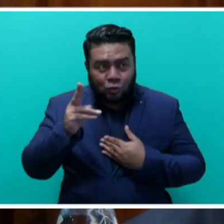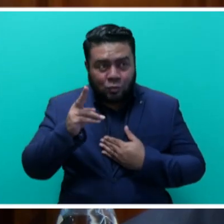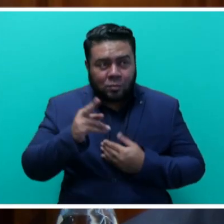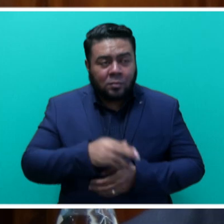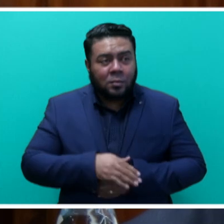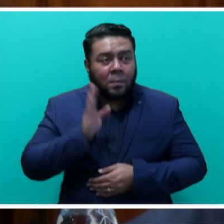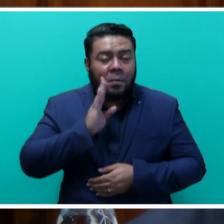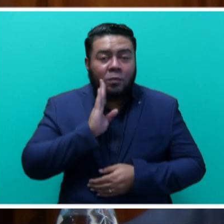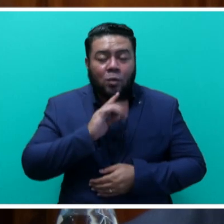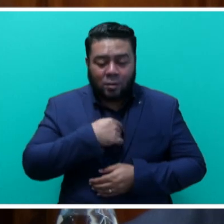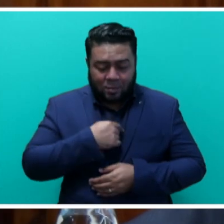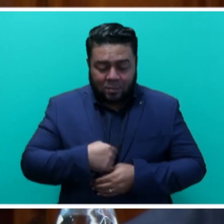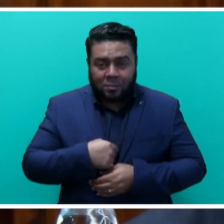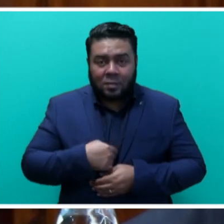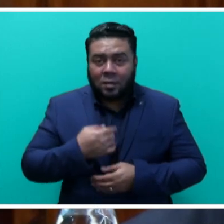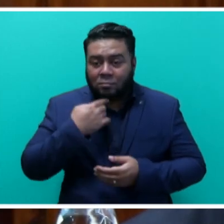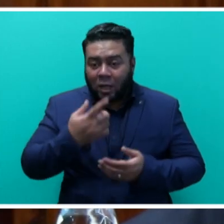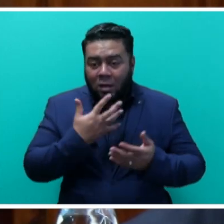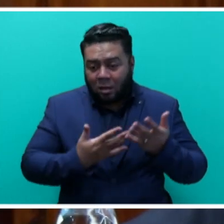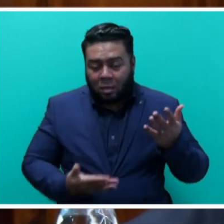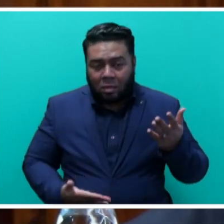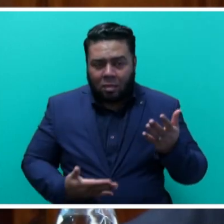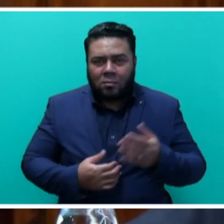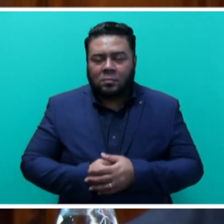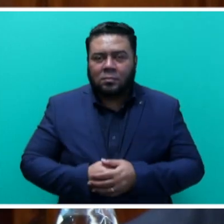before I commence, let me just